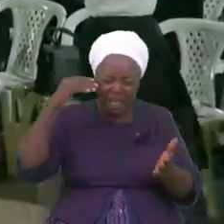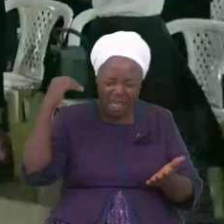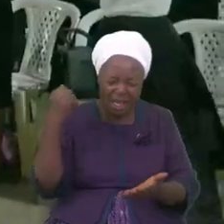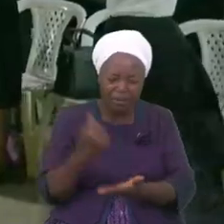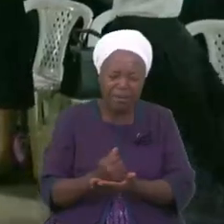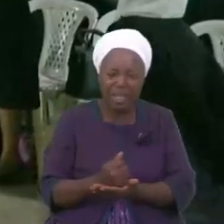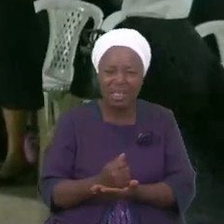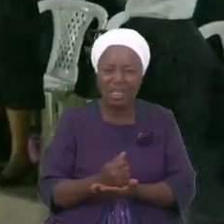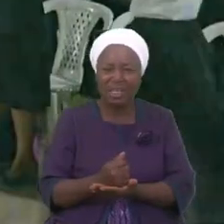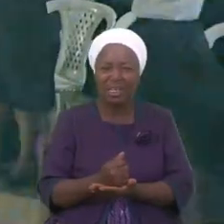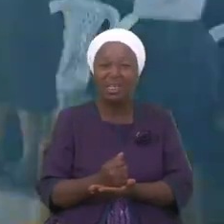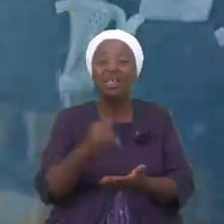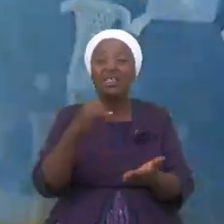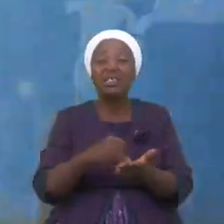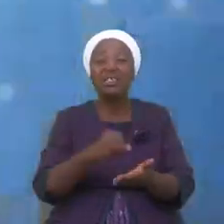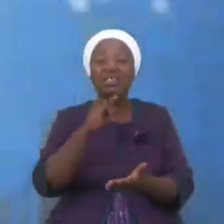Amen. It is